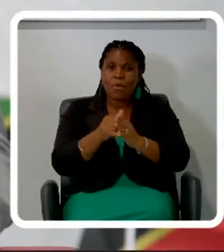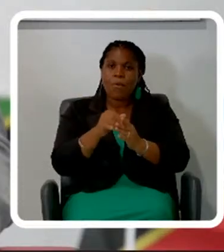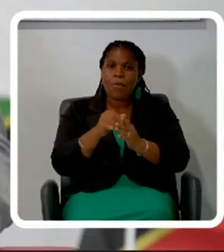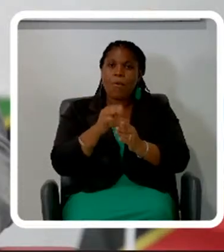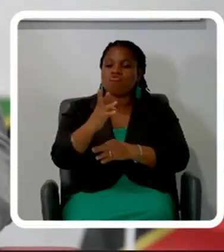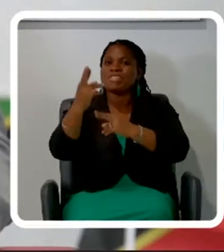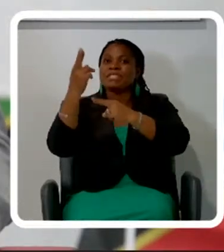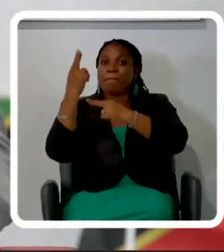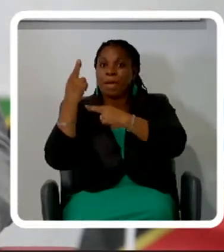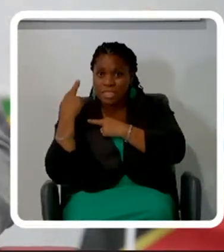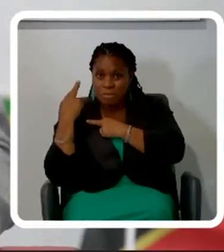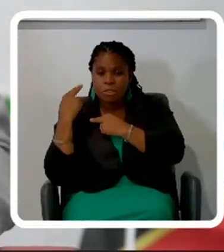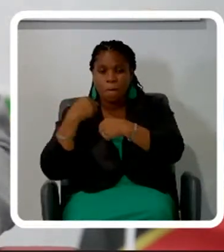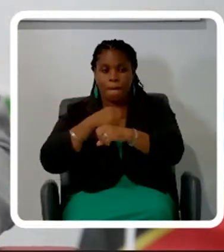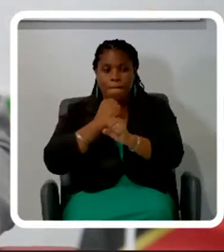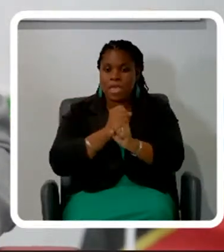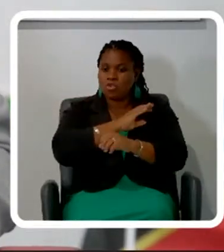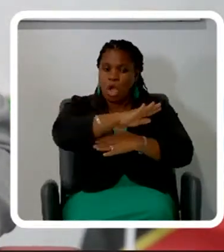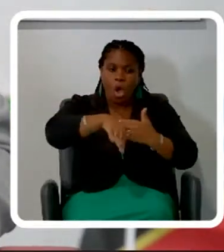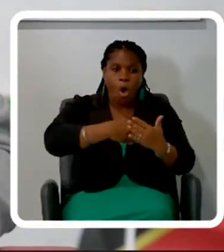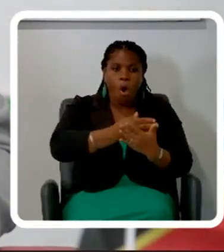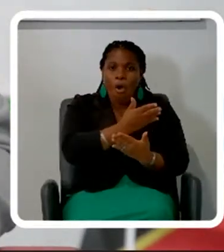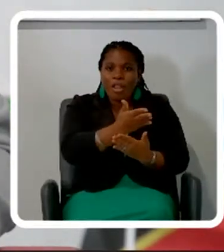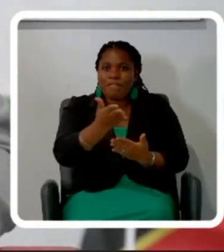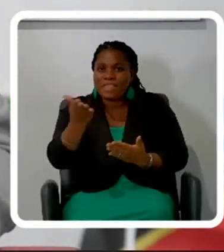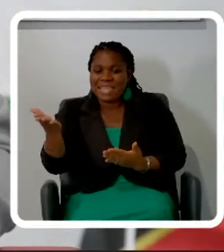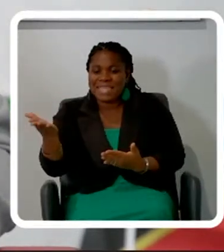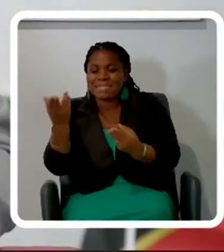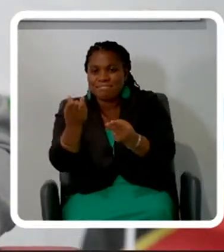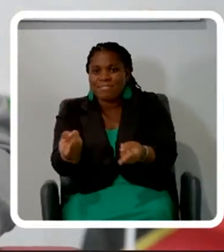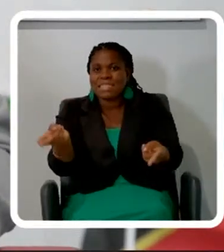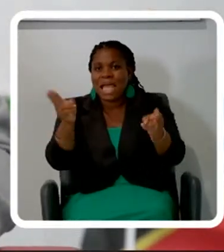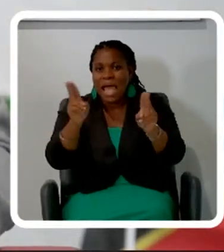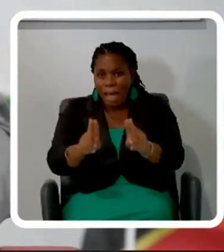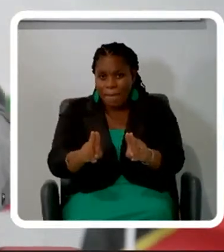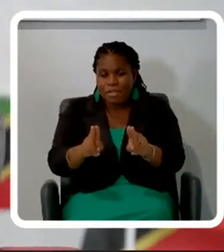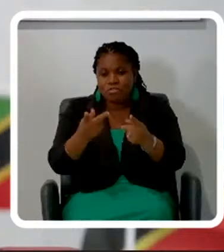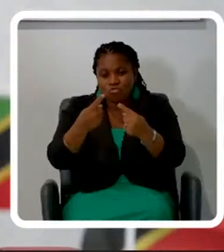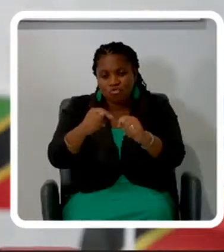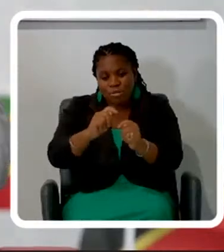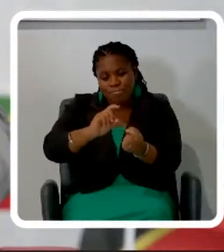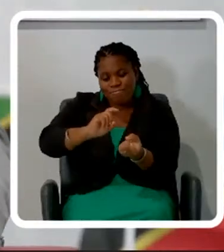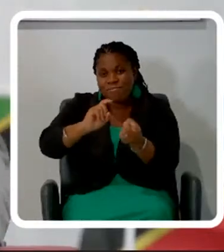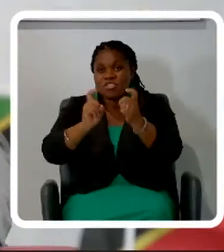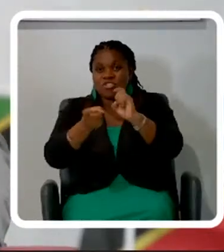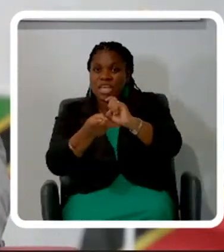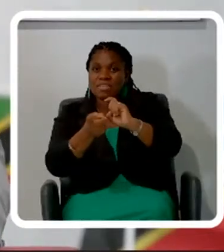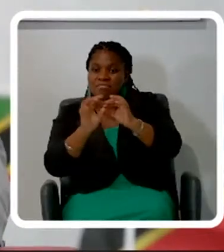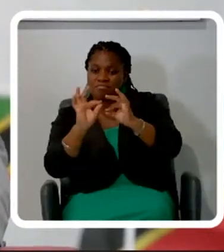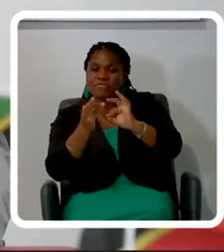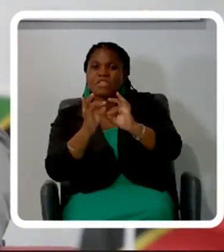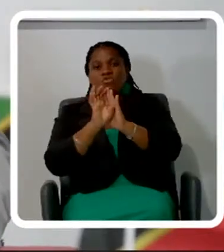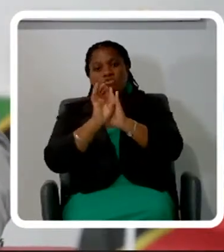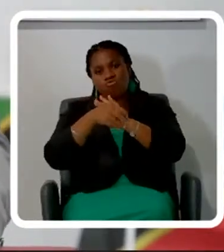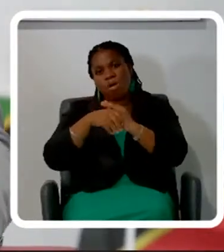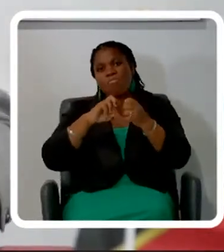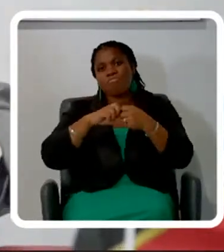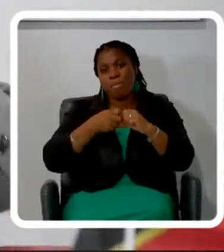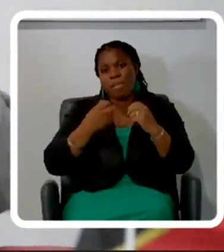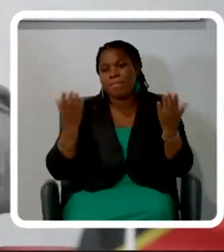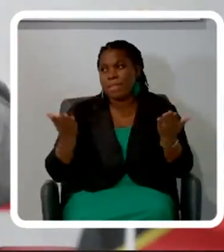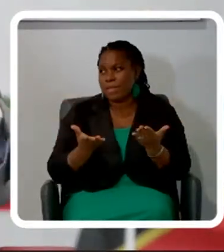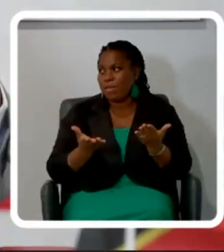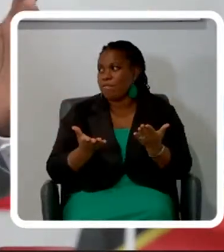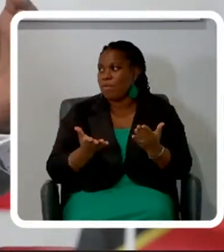as well. So I'm pleased with some of the things. One of the things that we are looking at with the Aspire program is that we are saying we